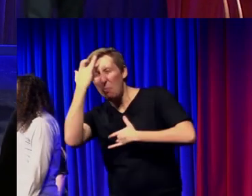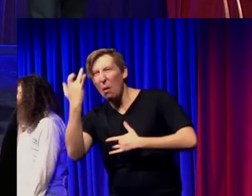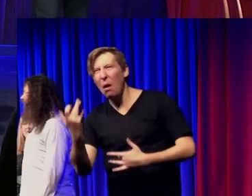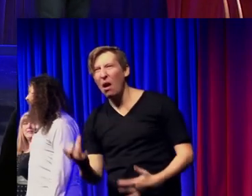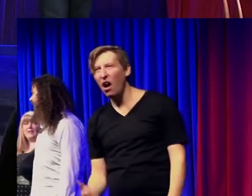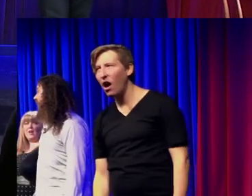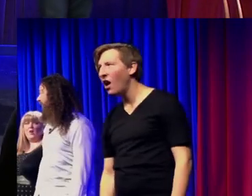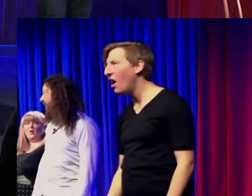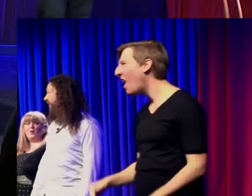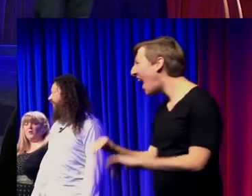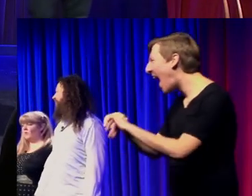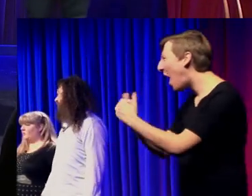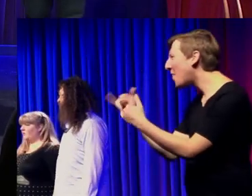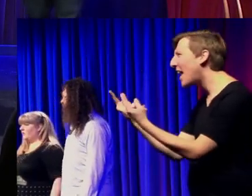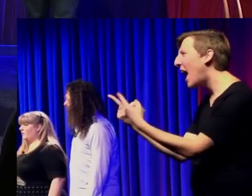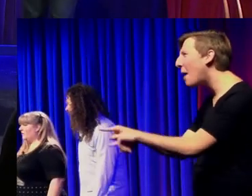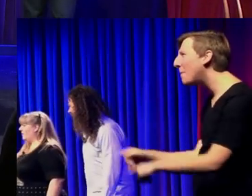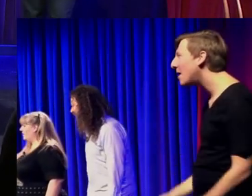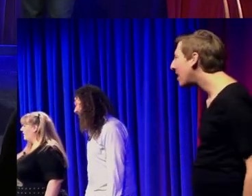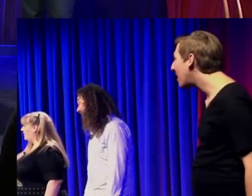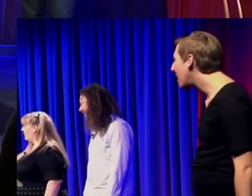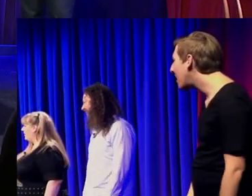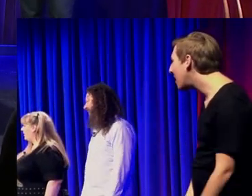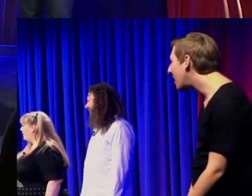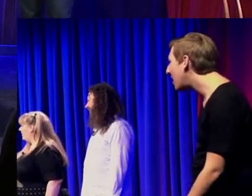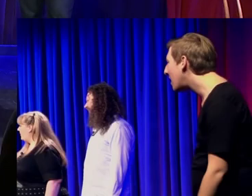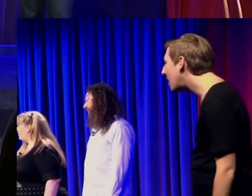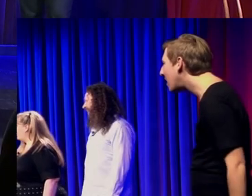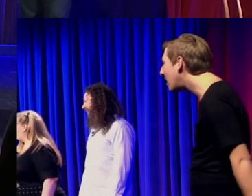but I want it. Okay. Jed showed up for the